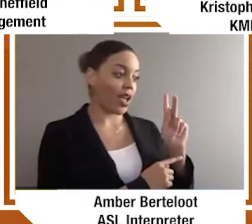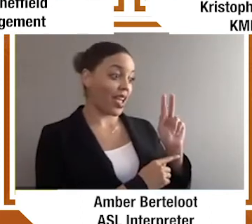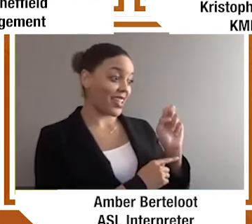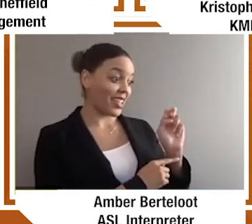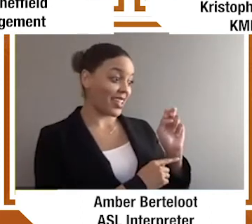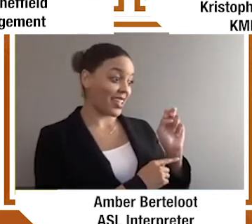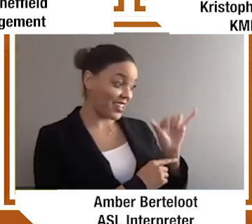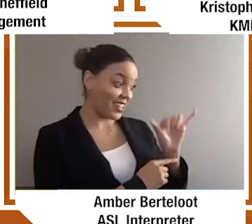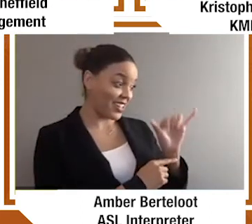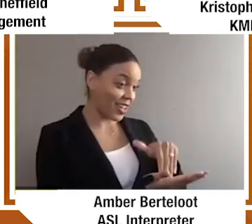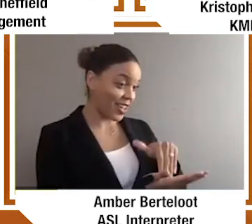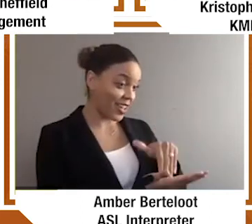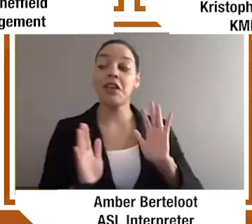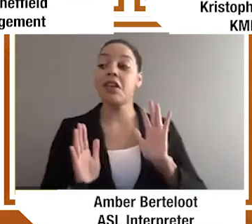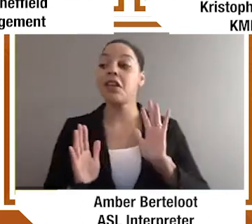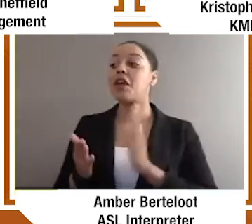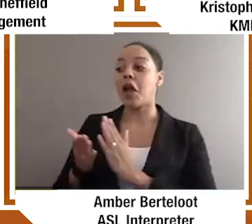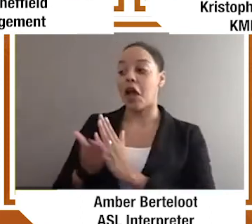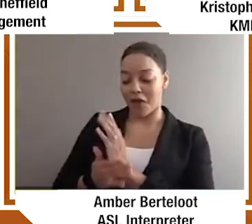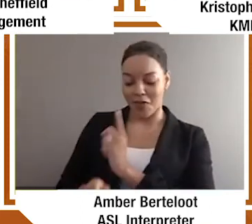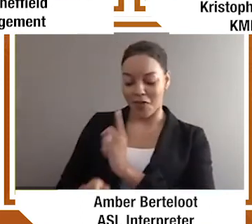all right, thank you, the Kennedy Center.